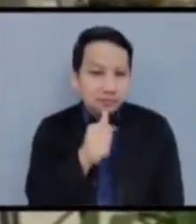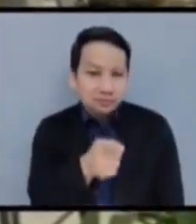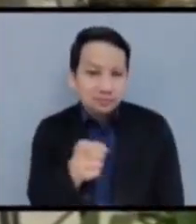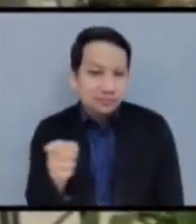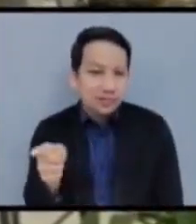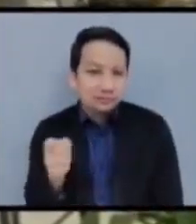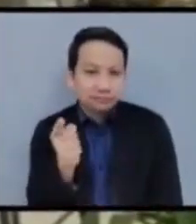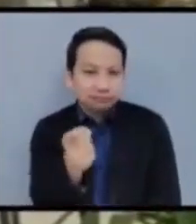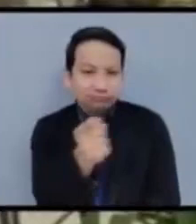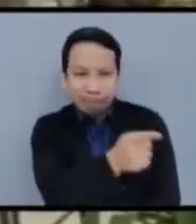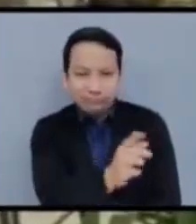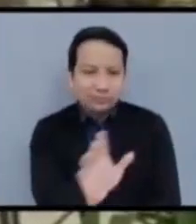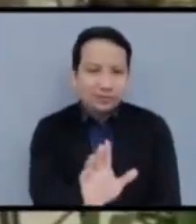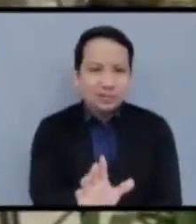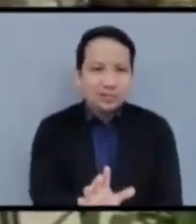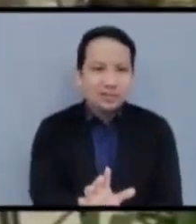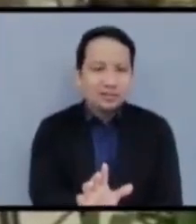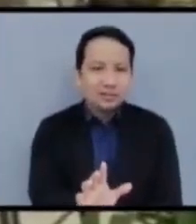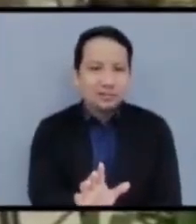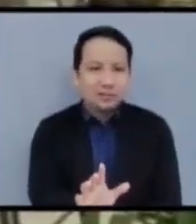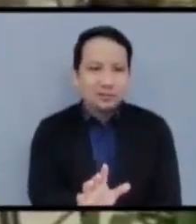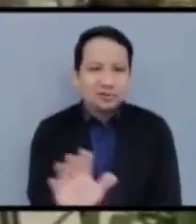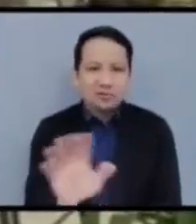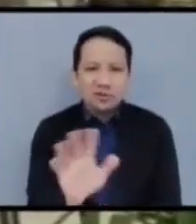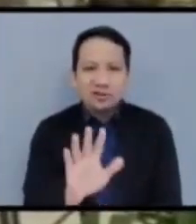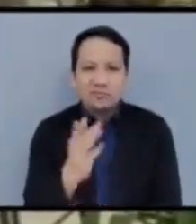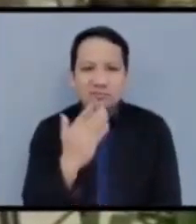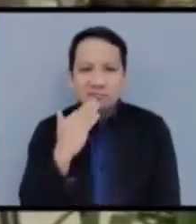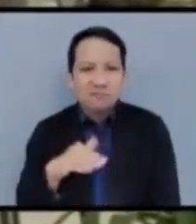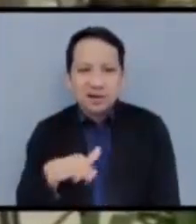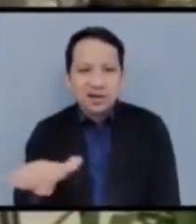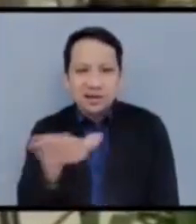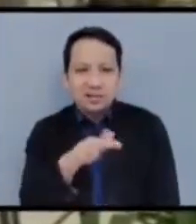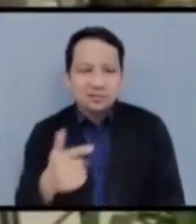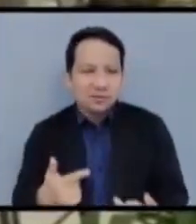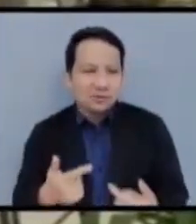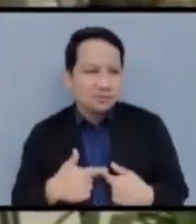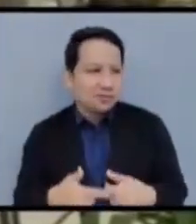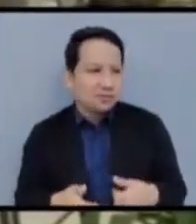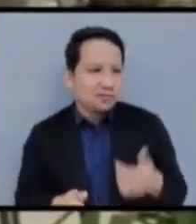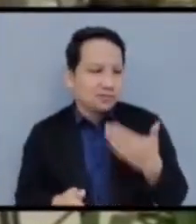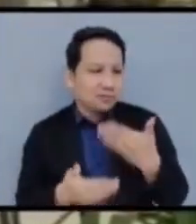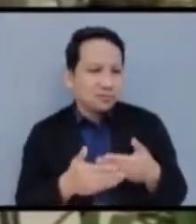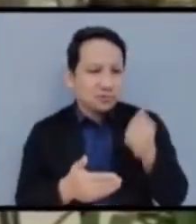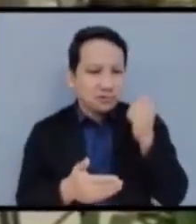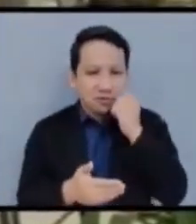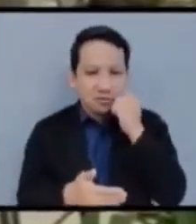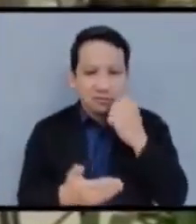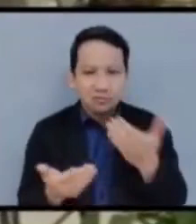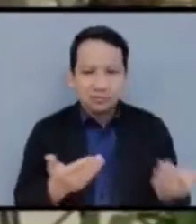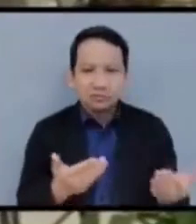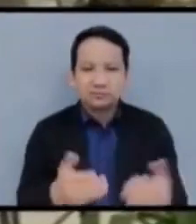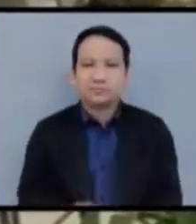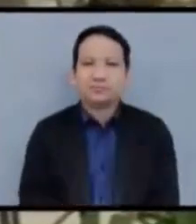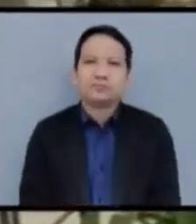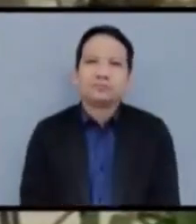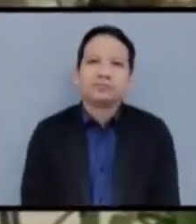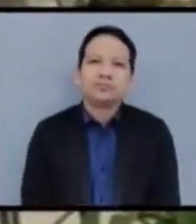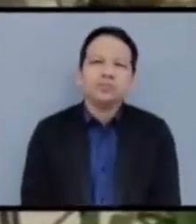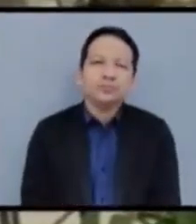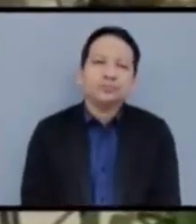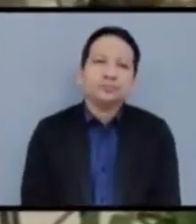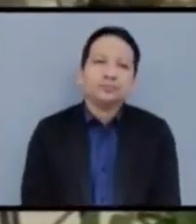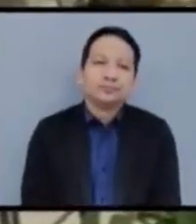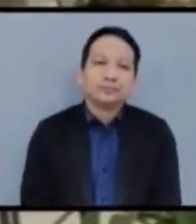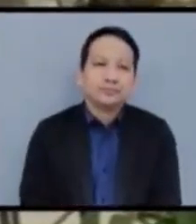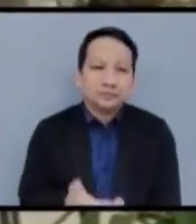praise him. The evil that men do lives after them, the good often interred with their bones. So let it